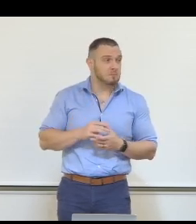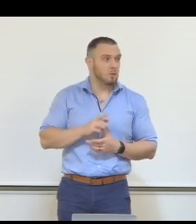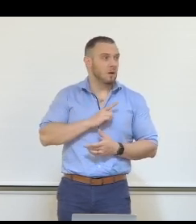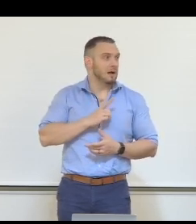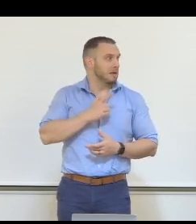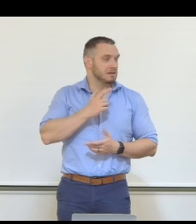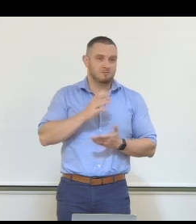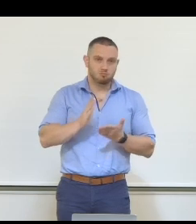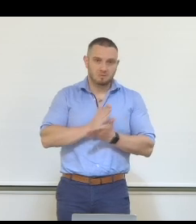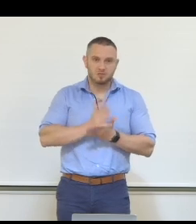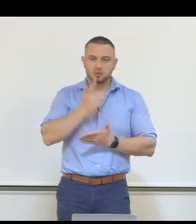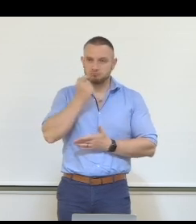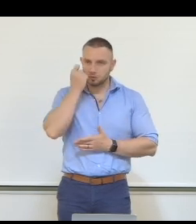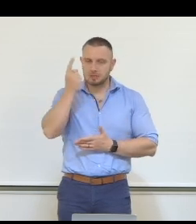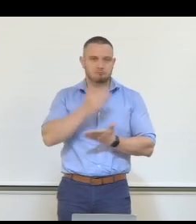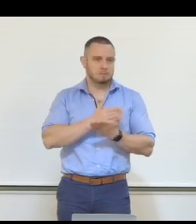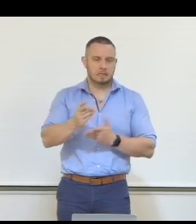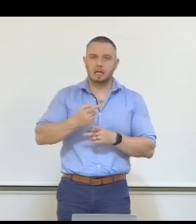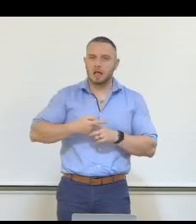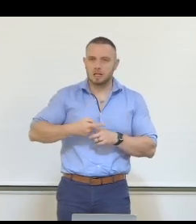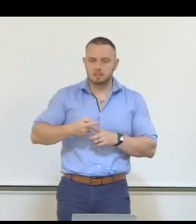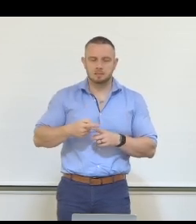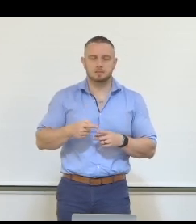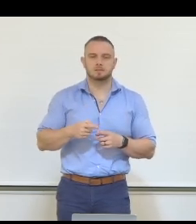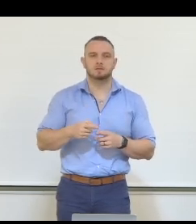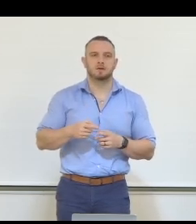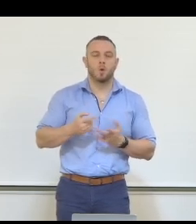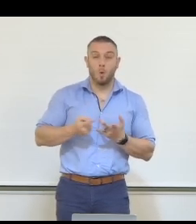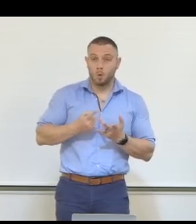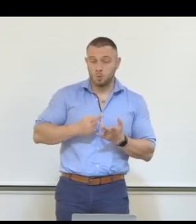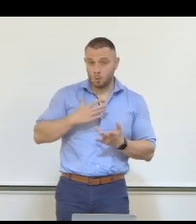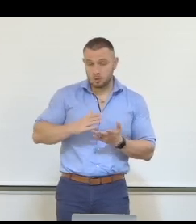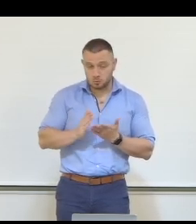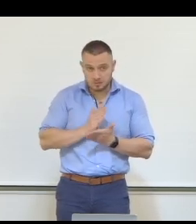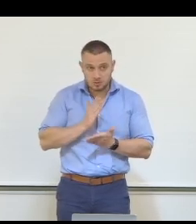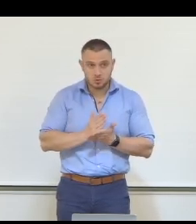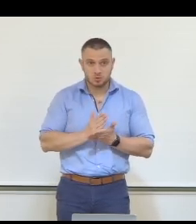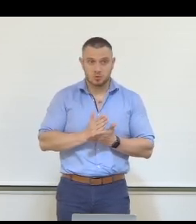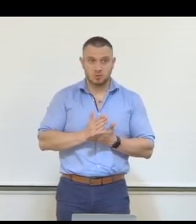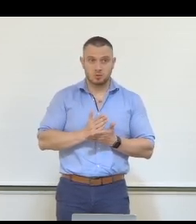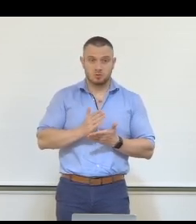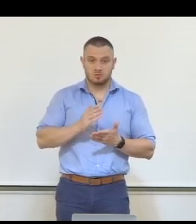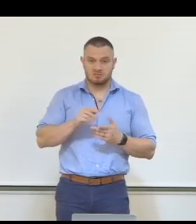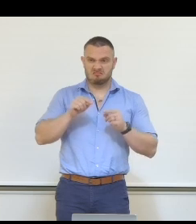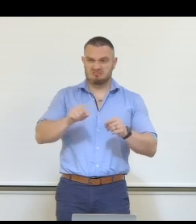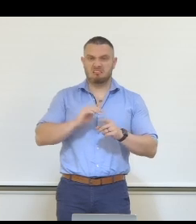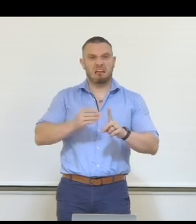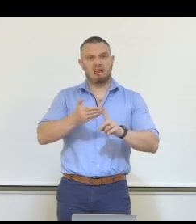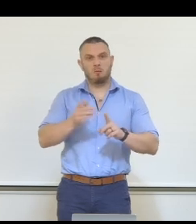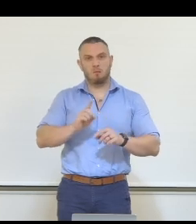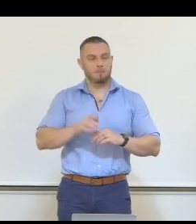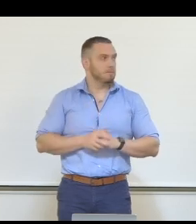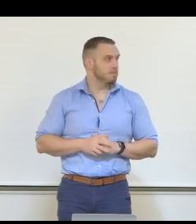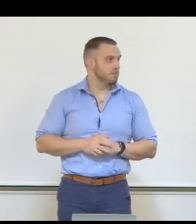that we could understand and speak English. And the second was to make sure we understood what it was about. I later